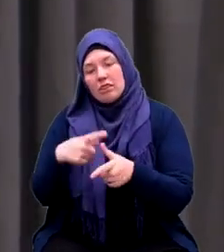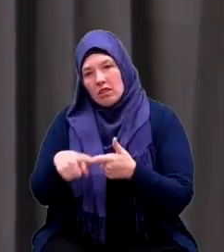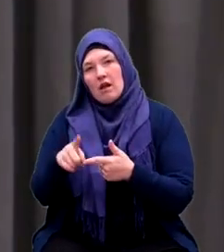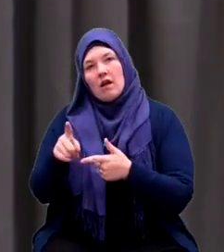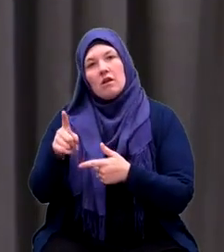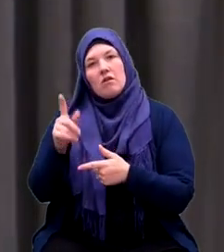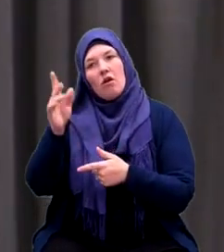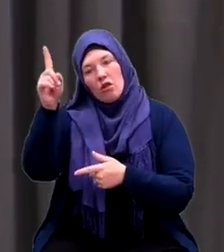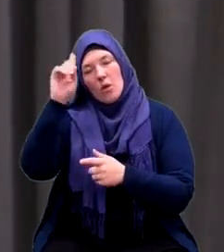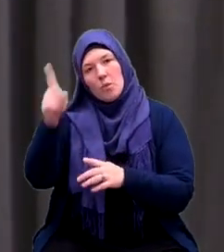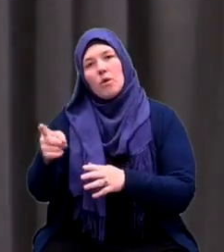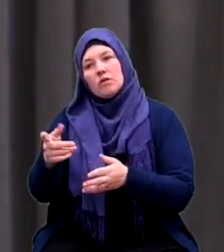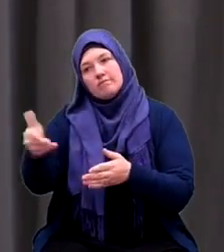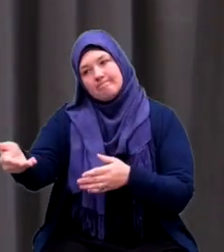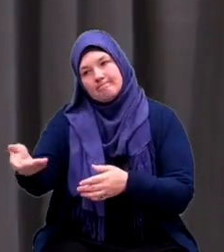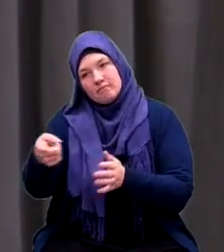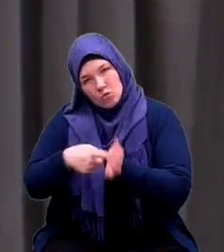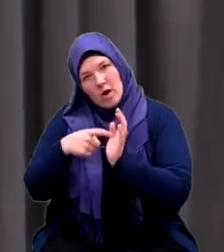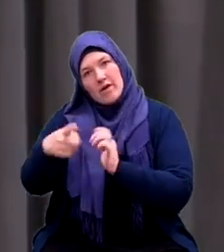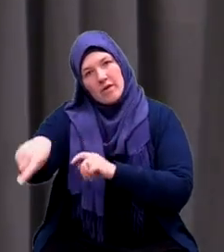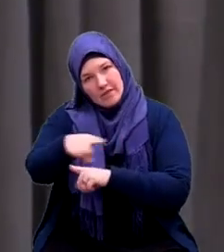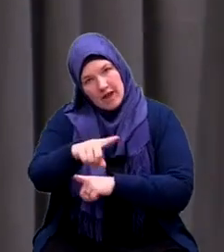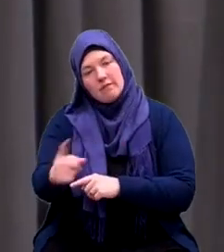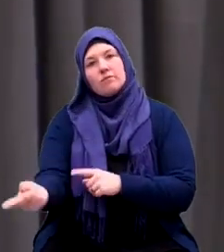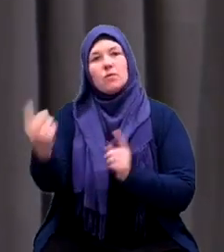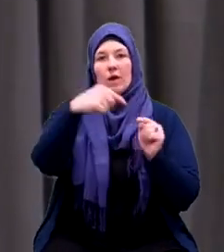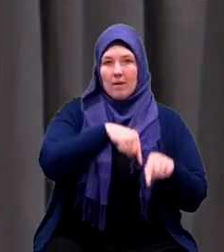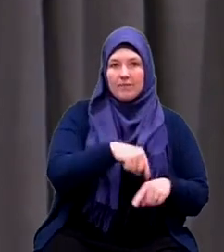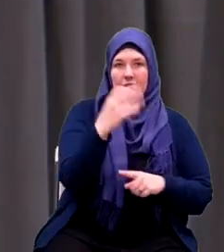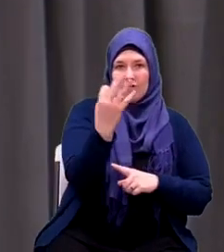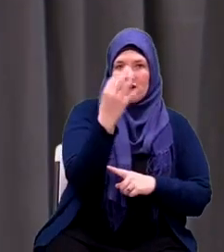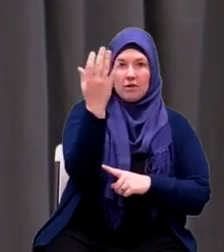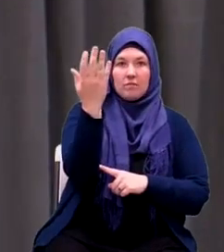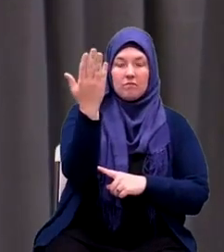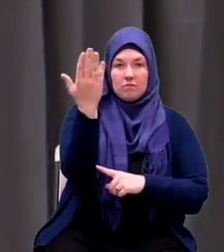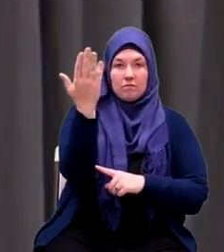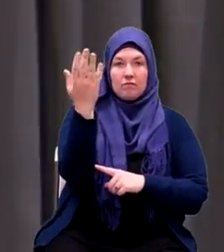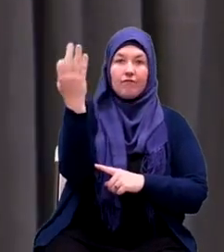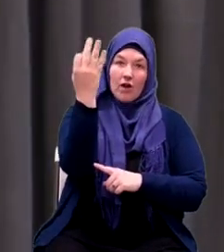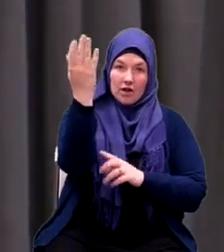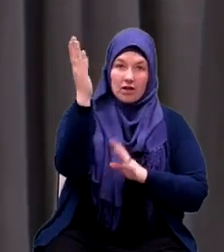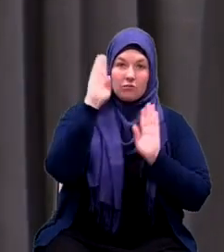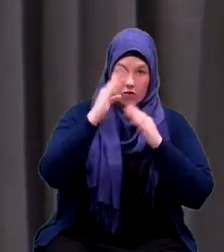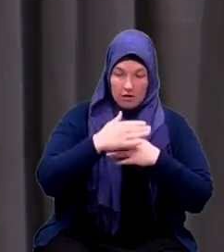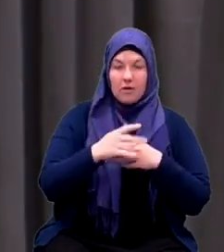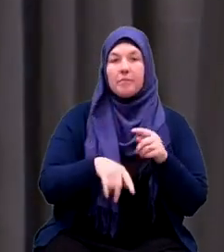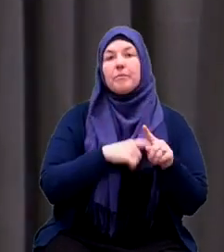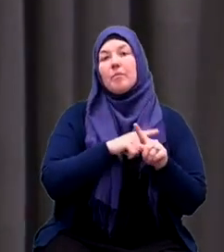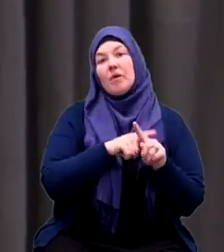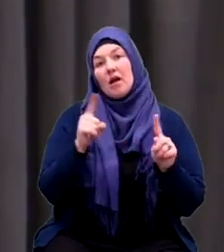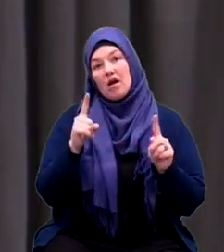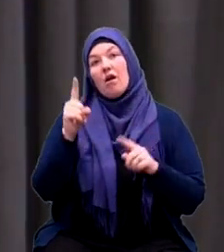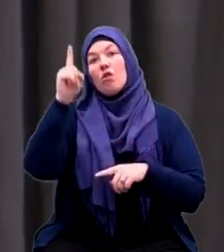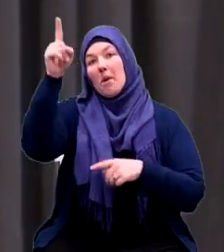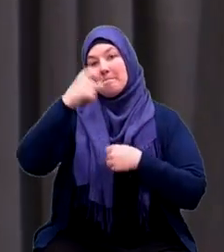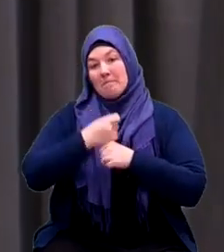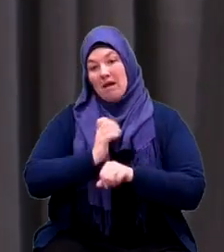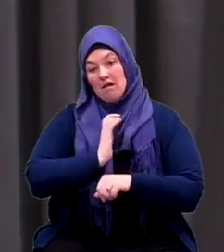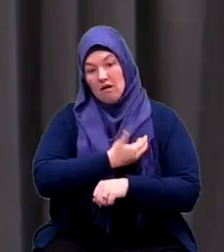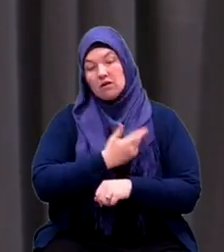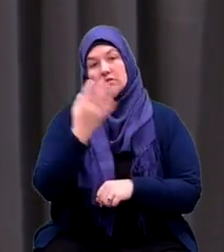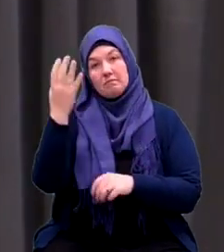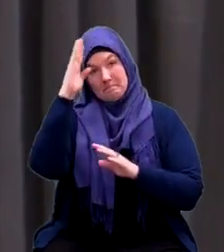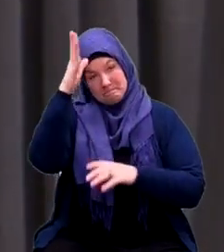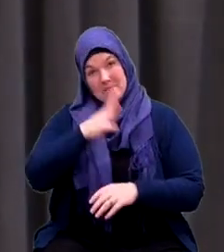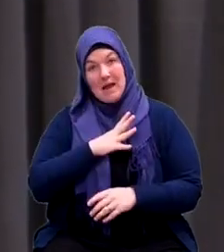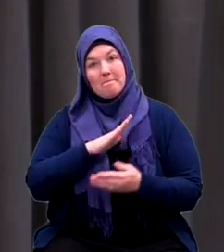So He invited you and made it mandatory for us men so that we go back home